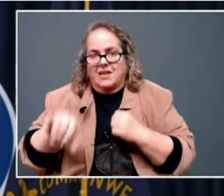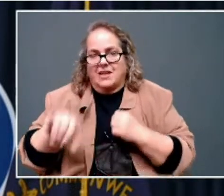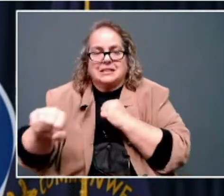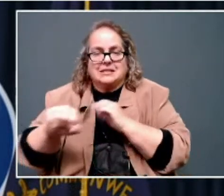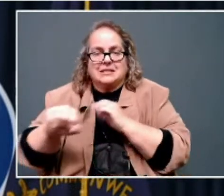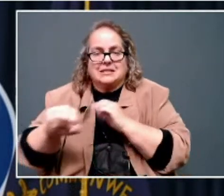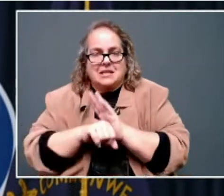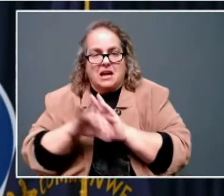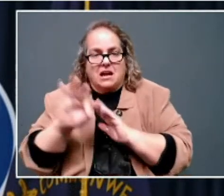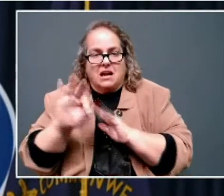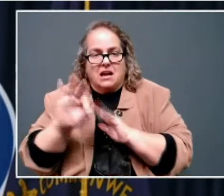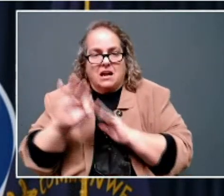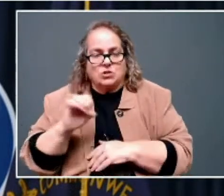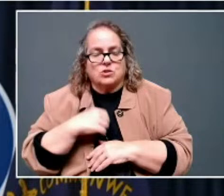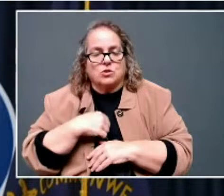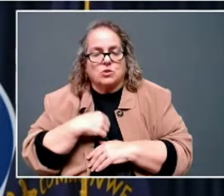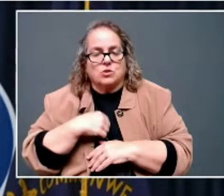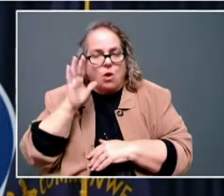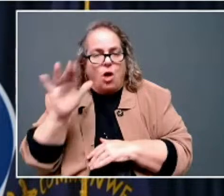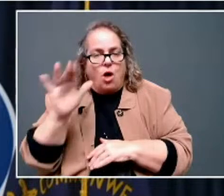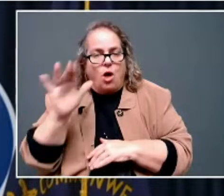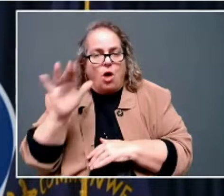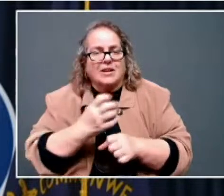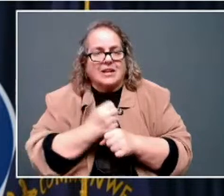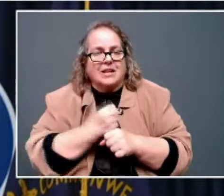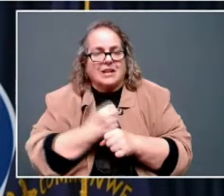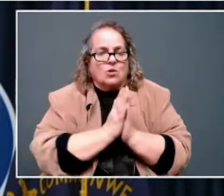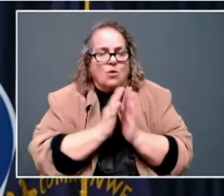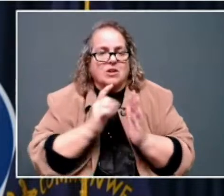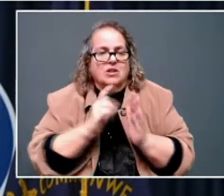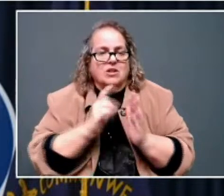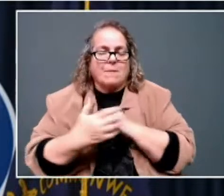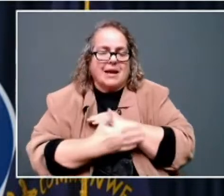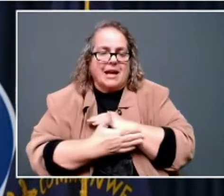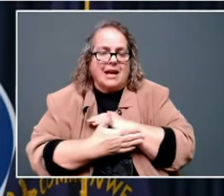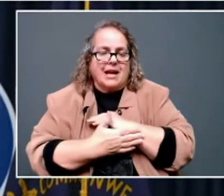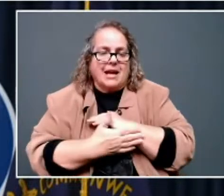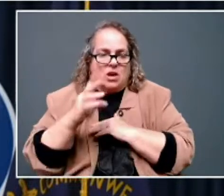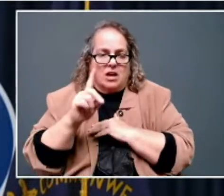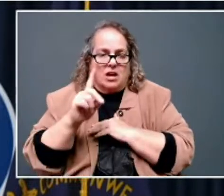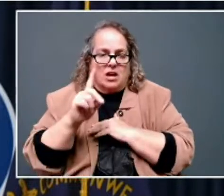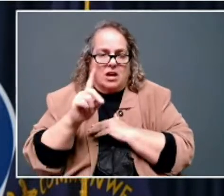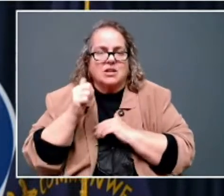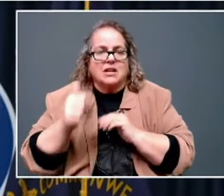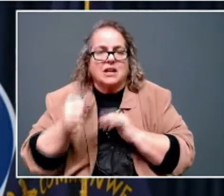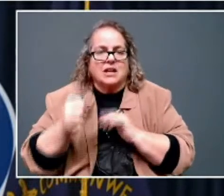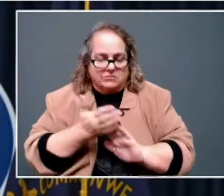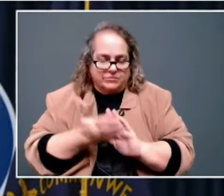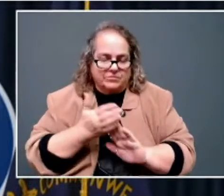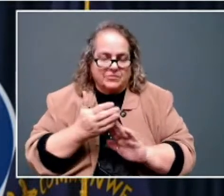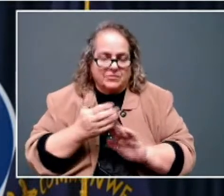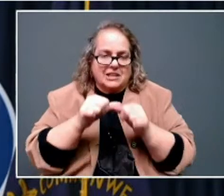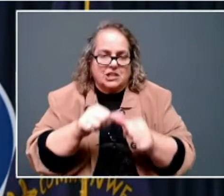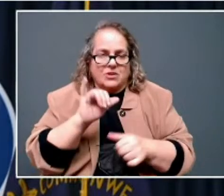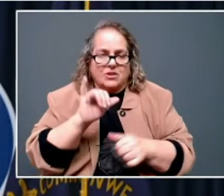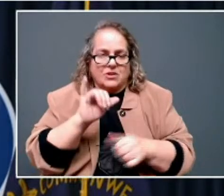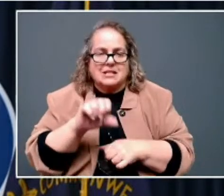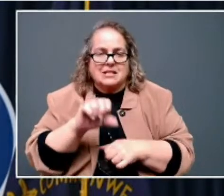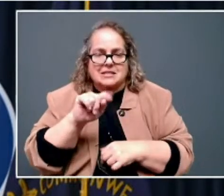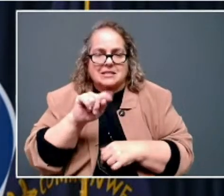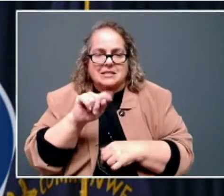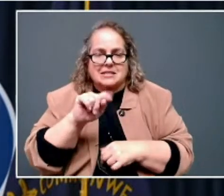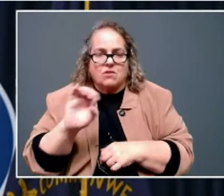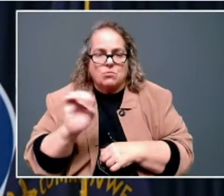getting requests from county judges that can also operationalize and continue that state of emergency. We worked very